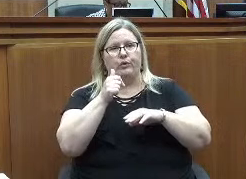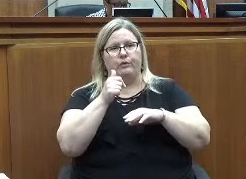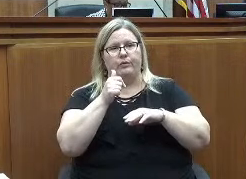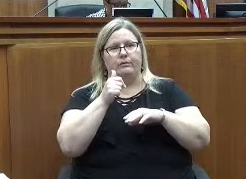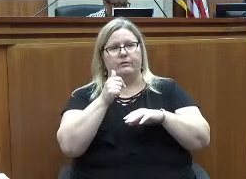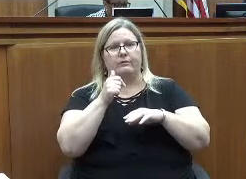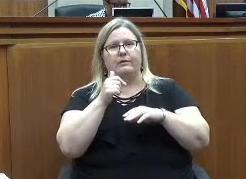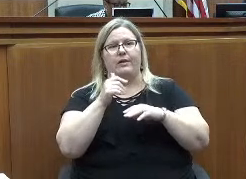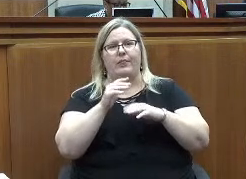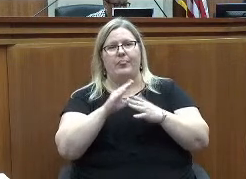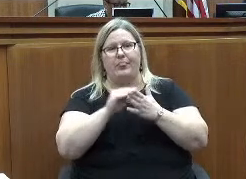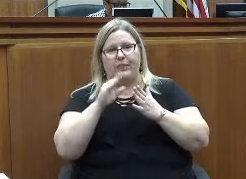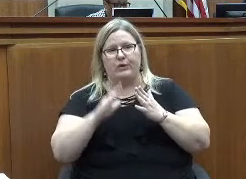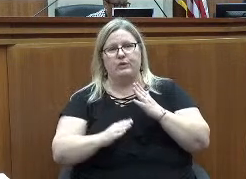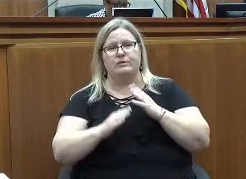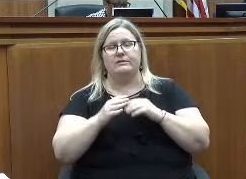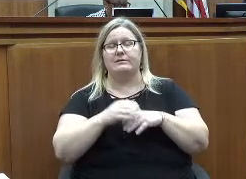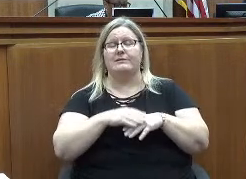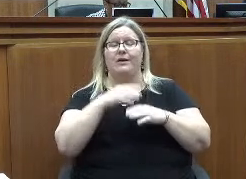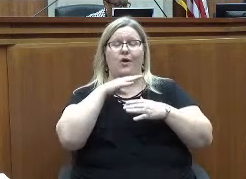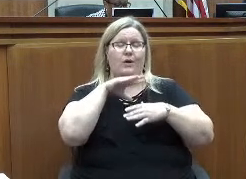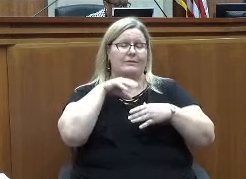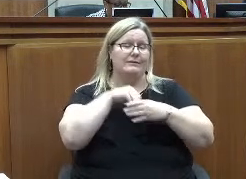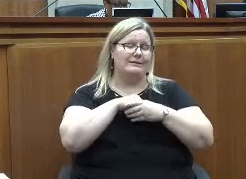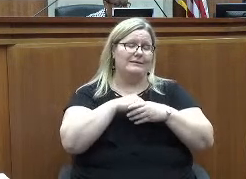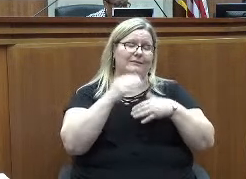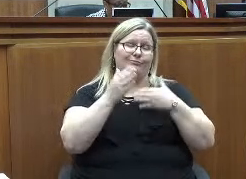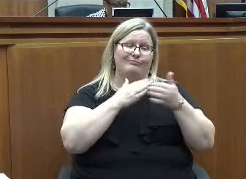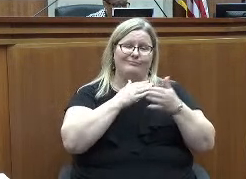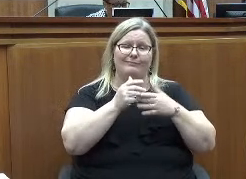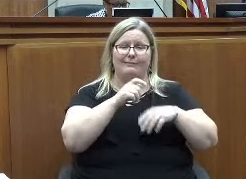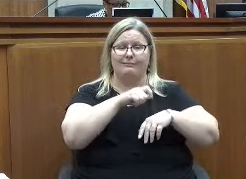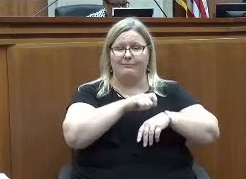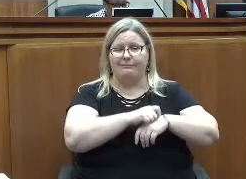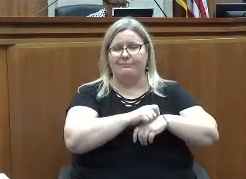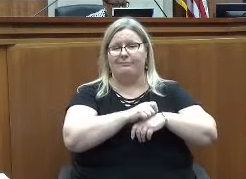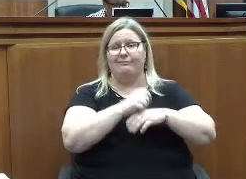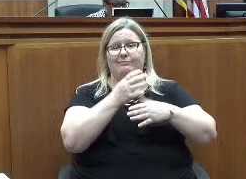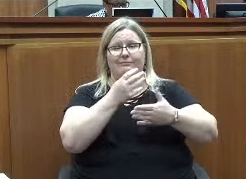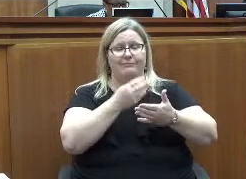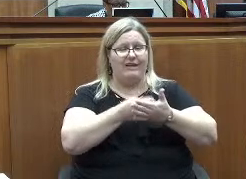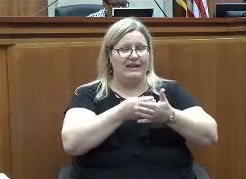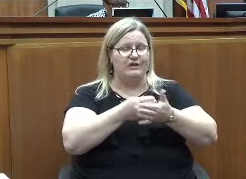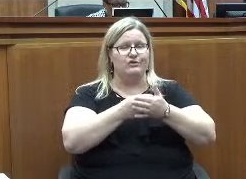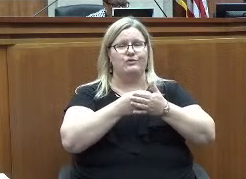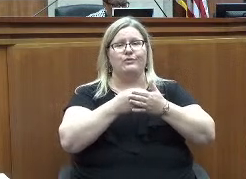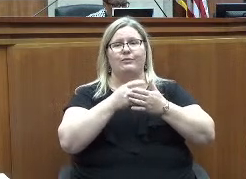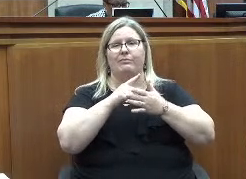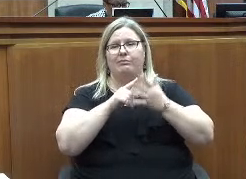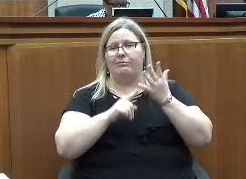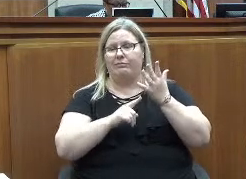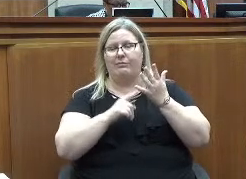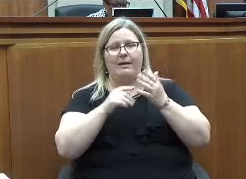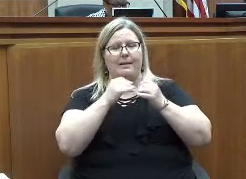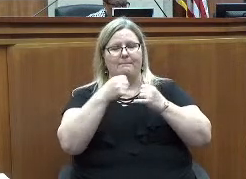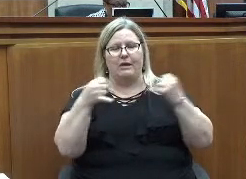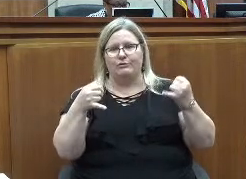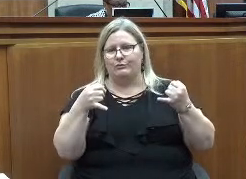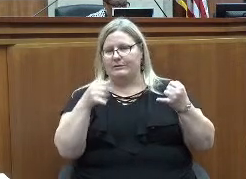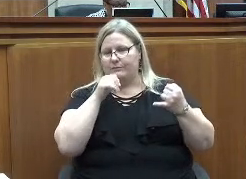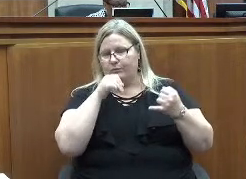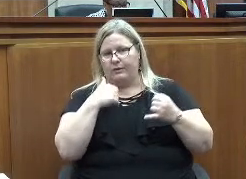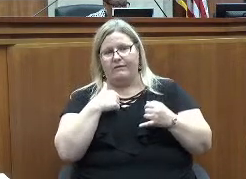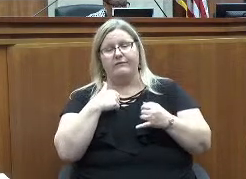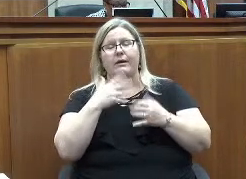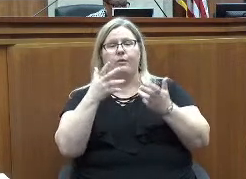Autism knows no racial, ethnic, religious, gender, or financial boundaries, and ACE seeks to serve these children and their